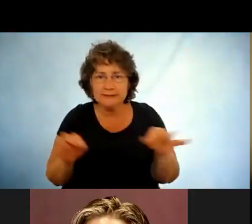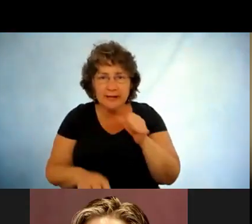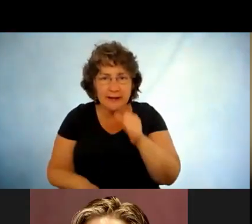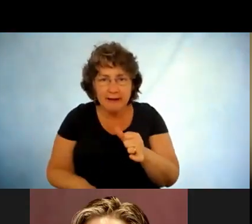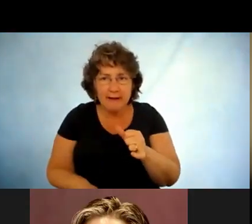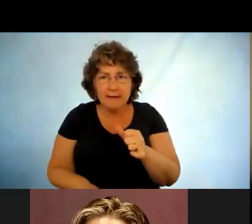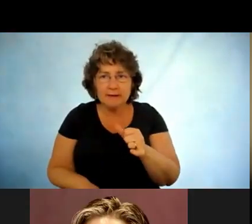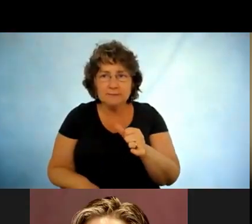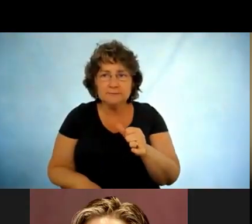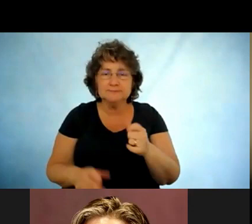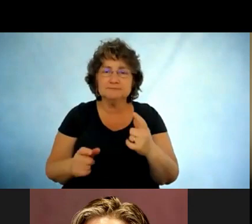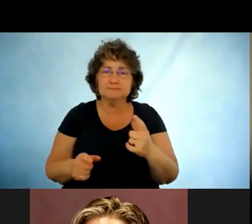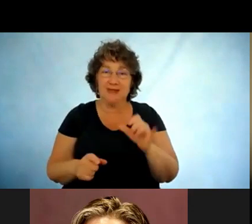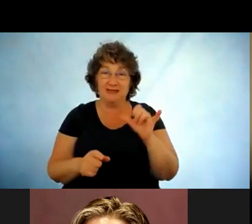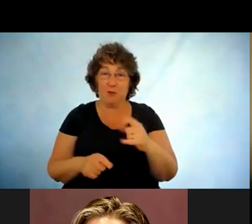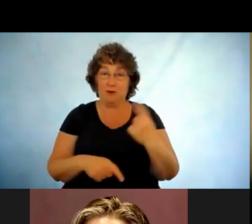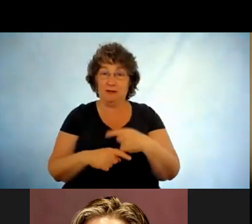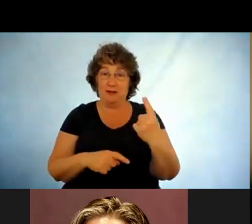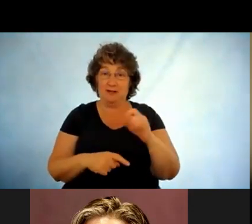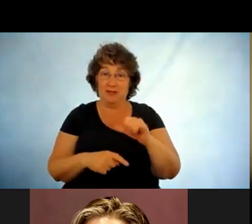a responsibility to that child.